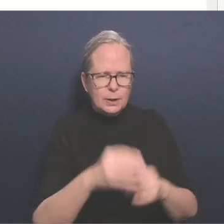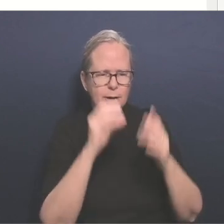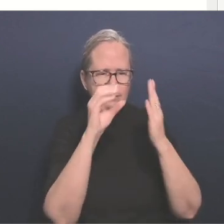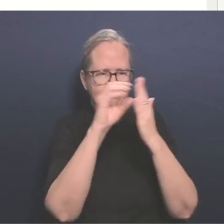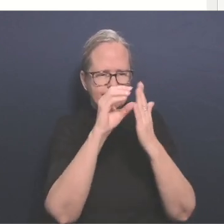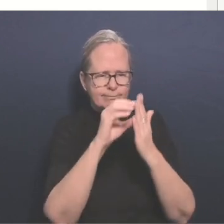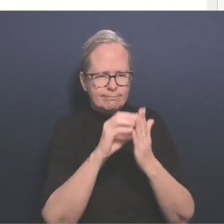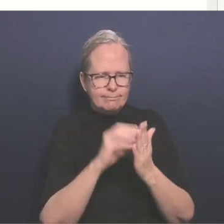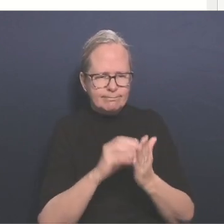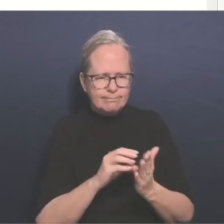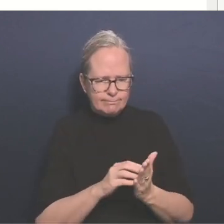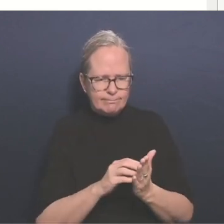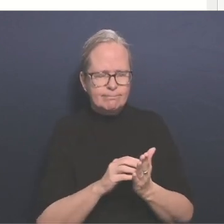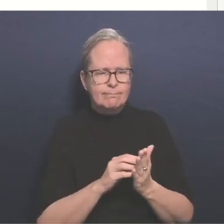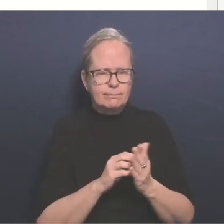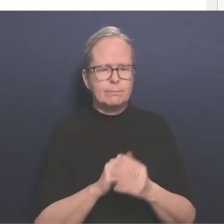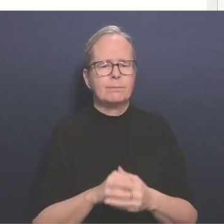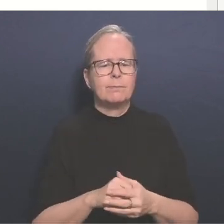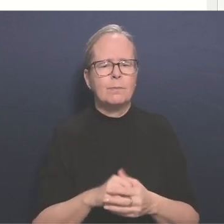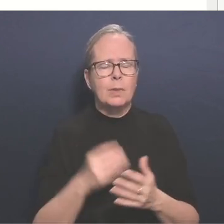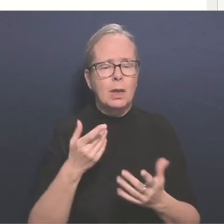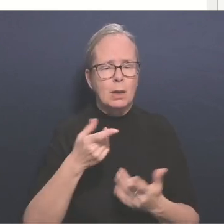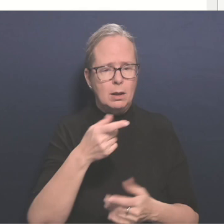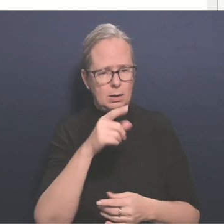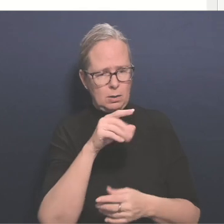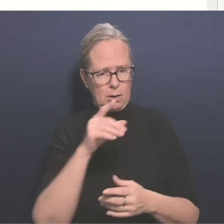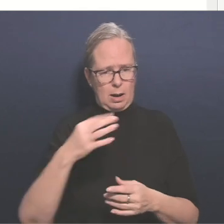here. And to make it more digestible,